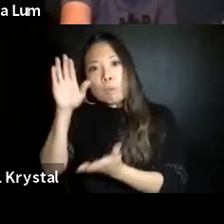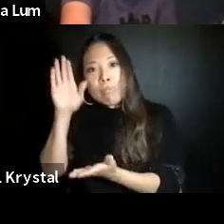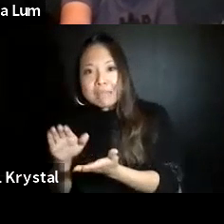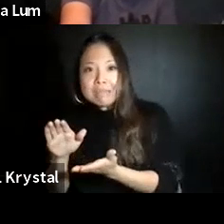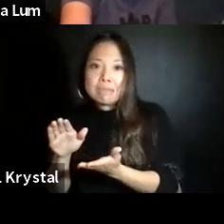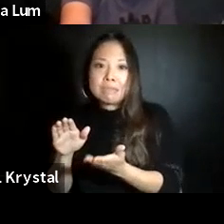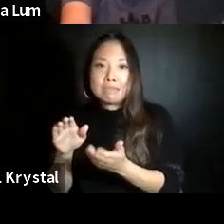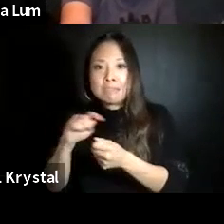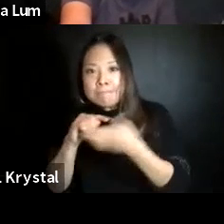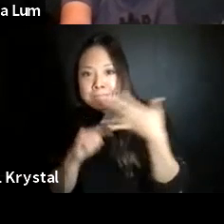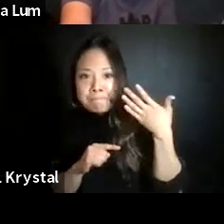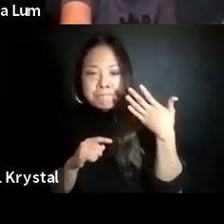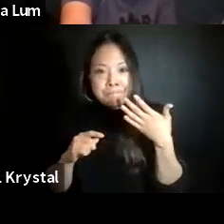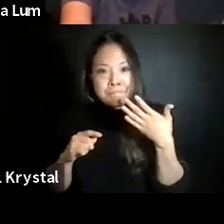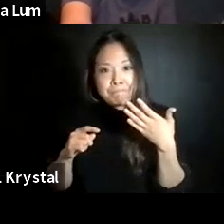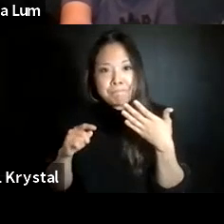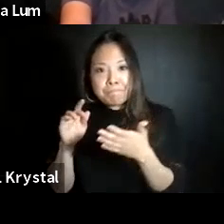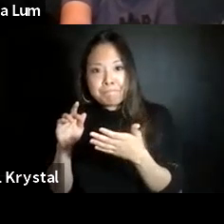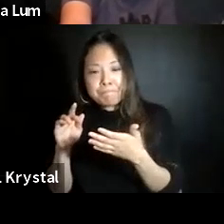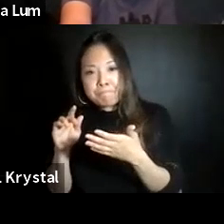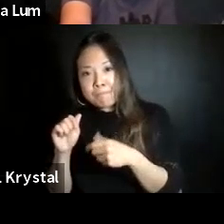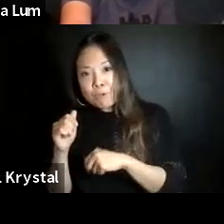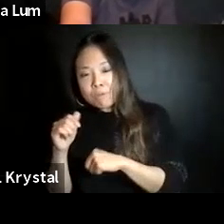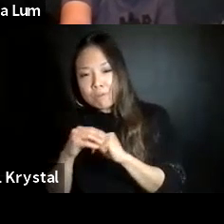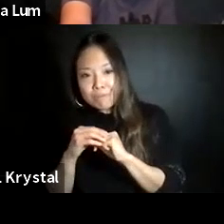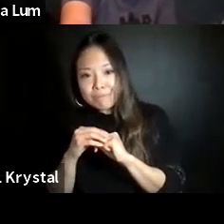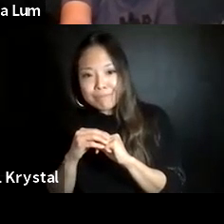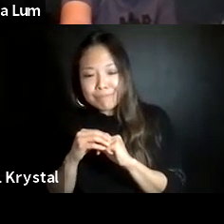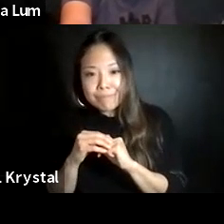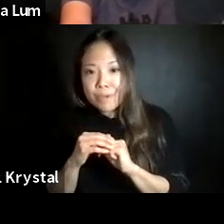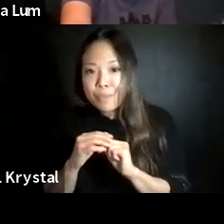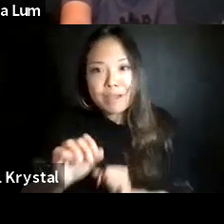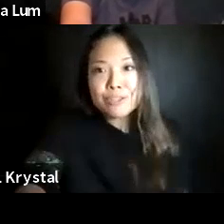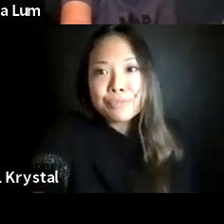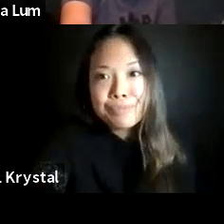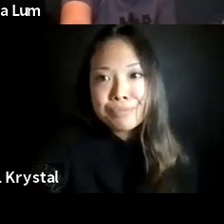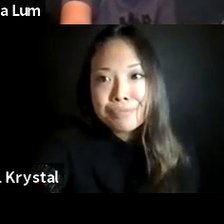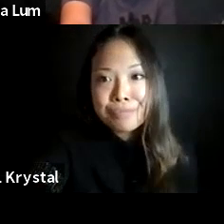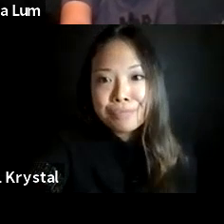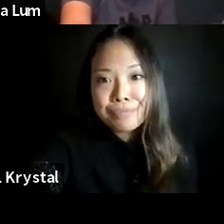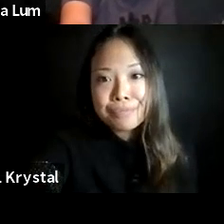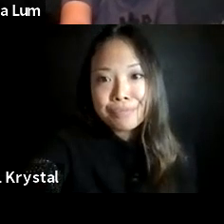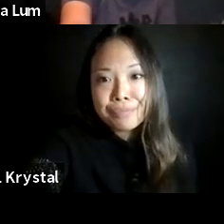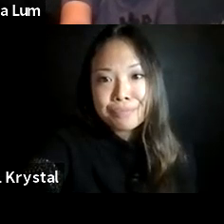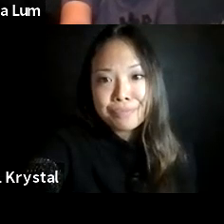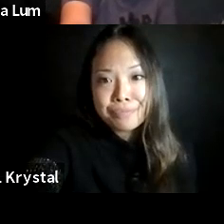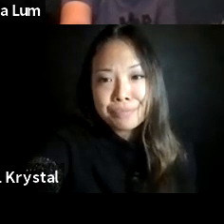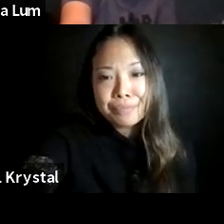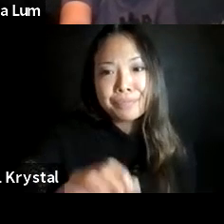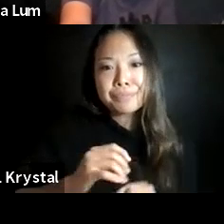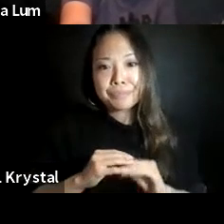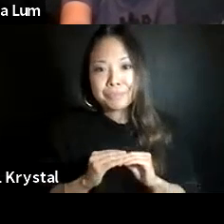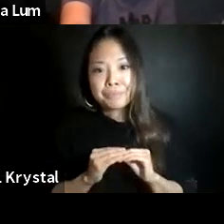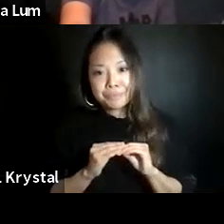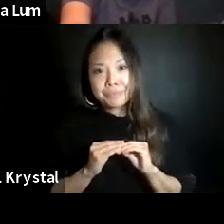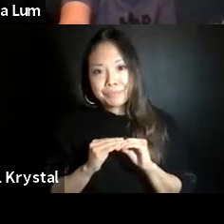would encourage maybe using what's available from the state for all schools and putting it on the independent schools to prove